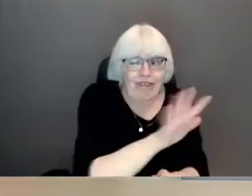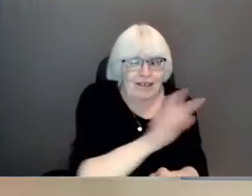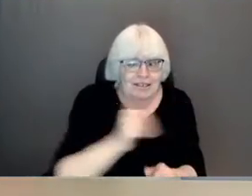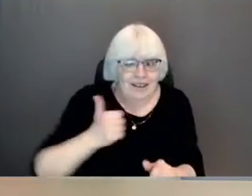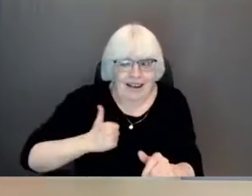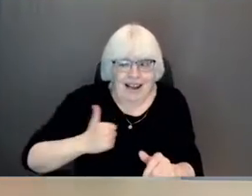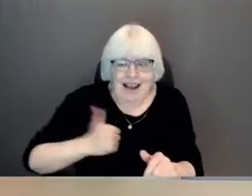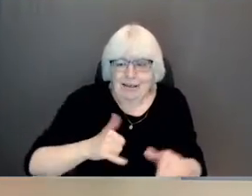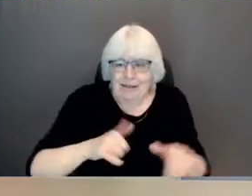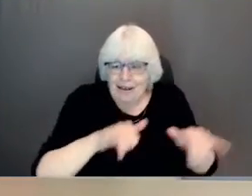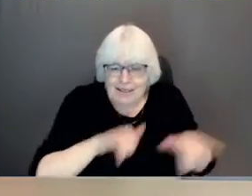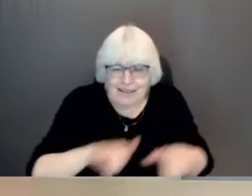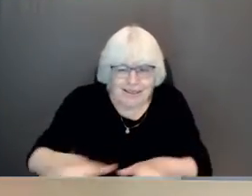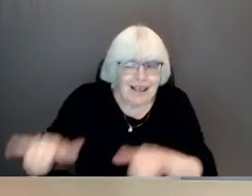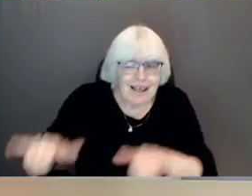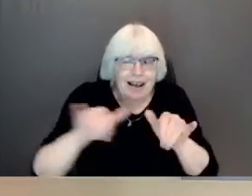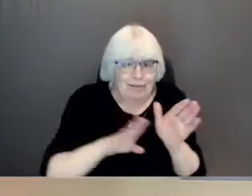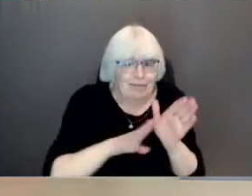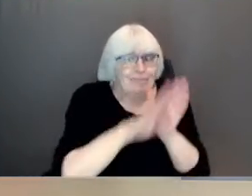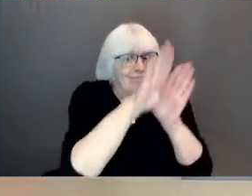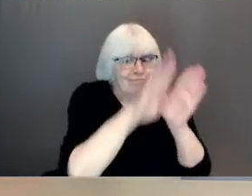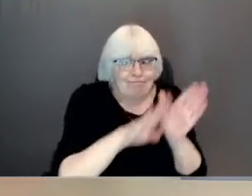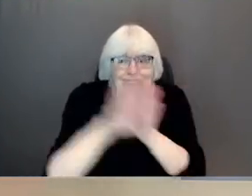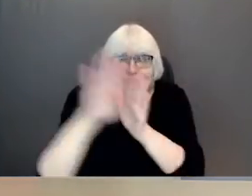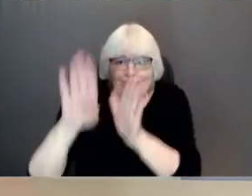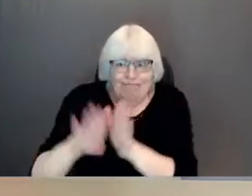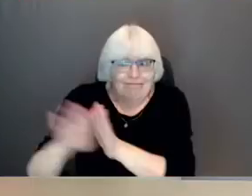Canada, numbers in hospital are beginning to rise.